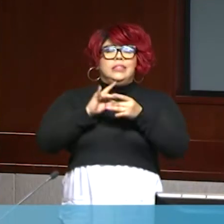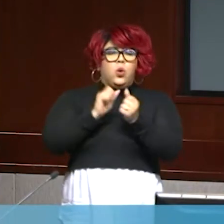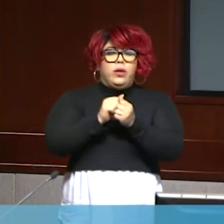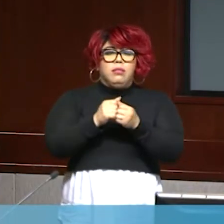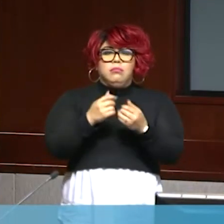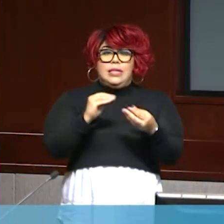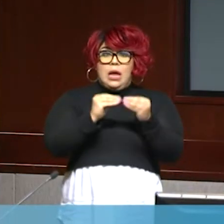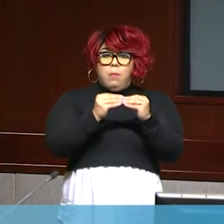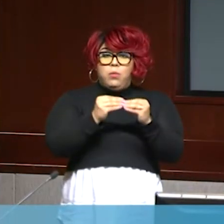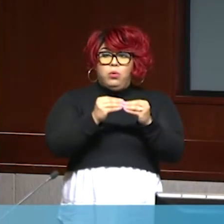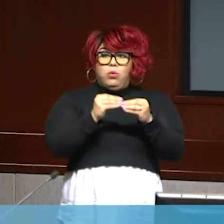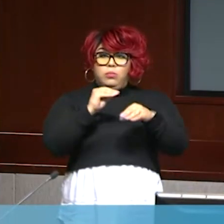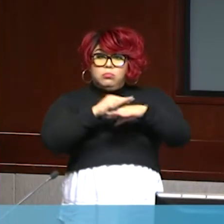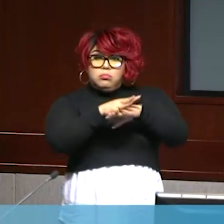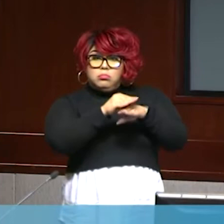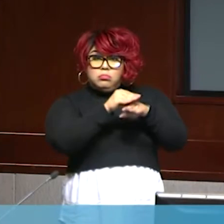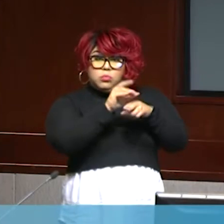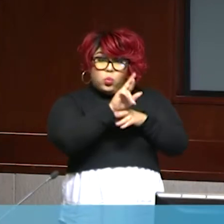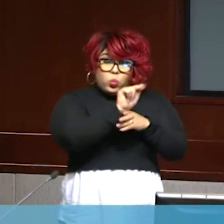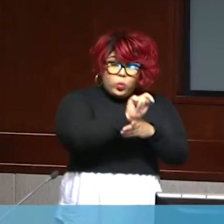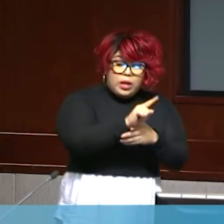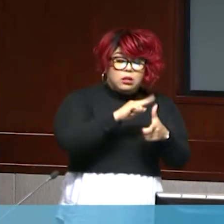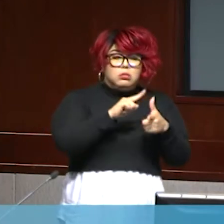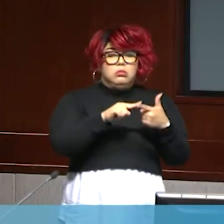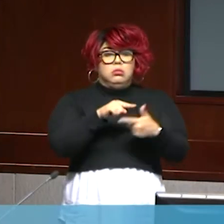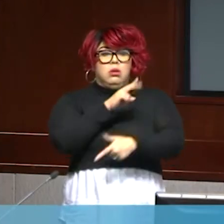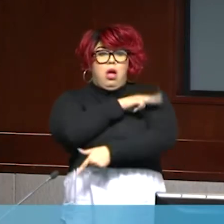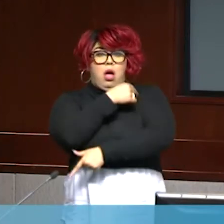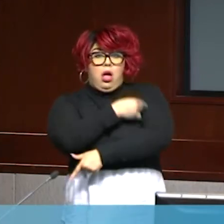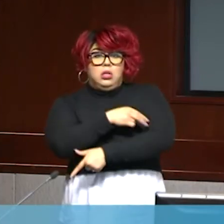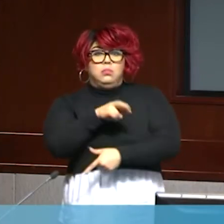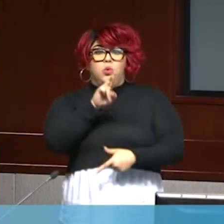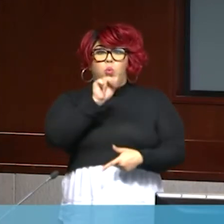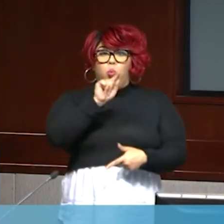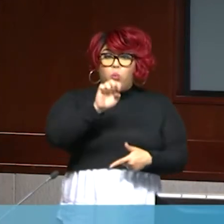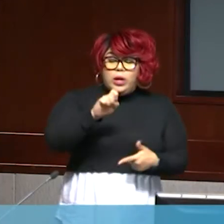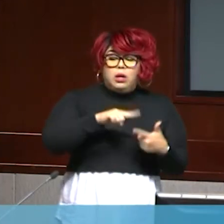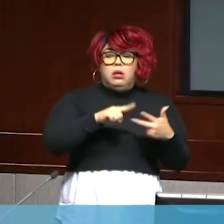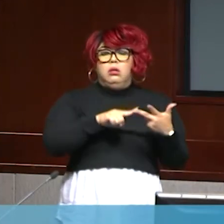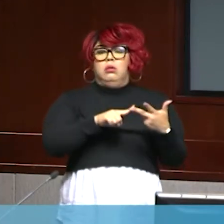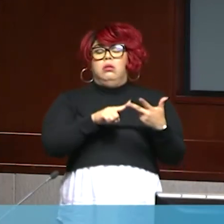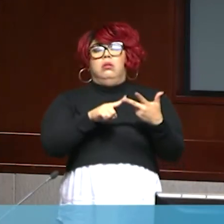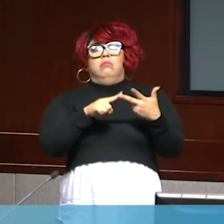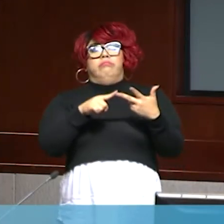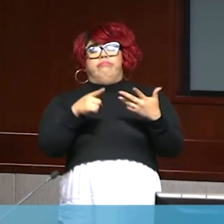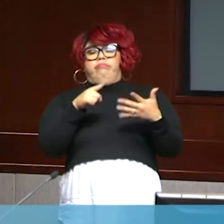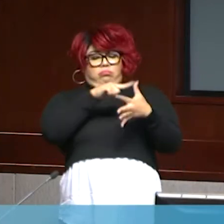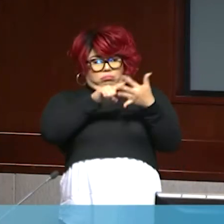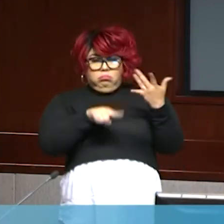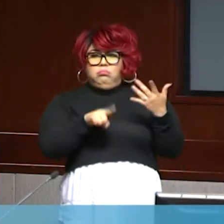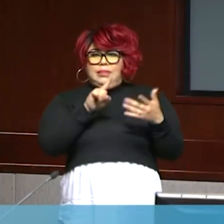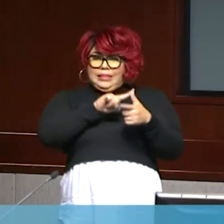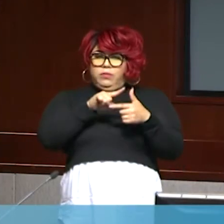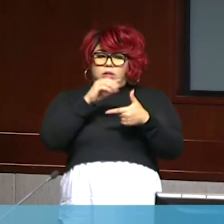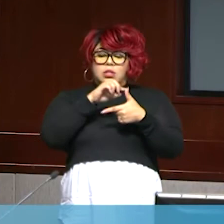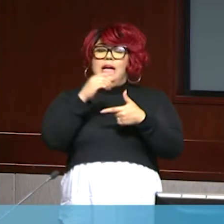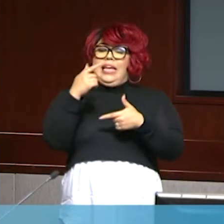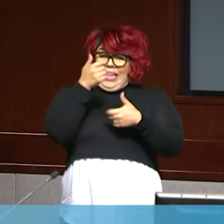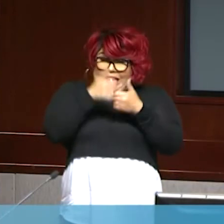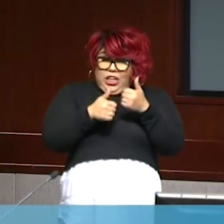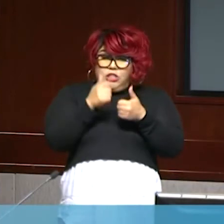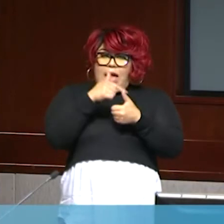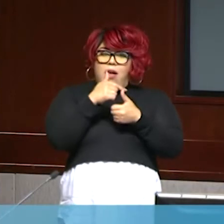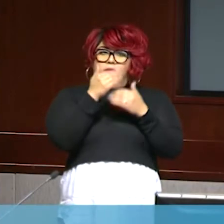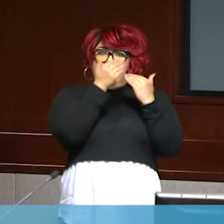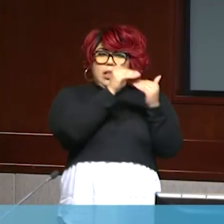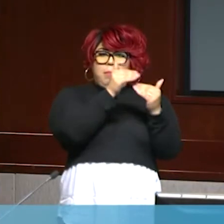rates, hospitalization rates, and hospital capacity. There are thresholds within those guidelines that they're monitoring counties